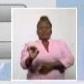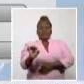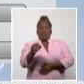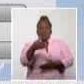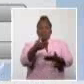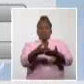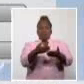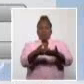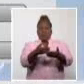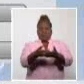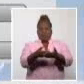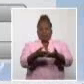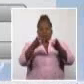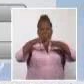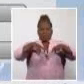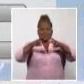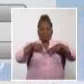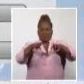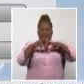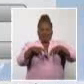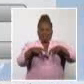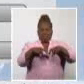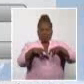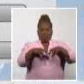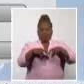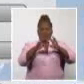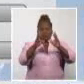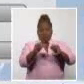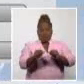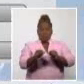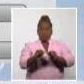55,542 samples taken, and